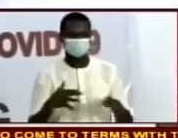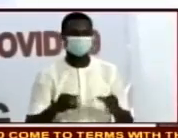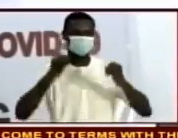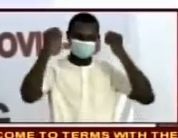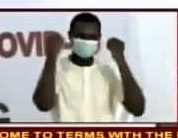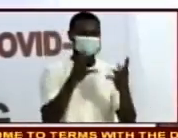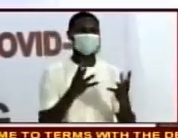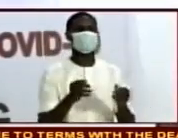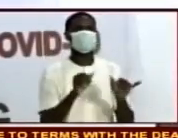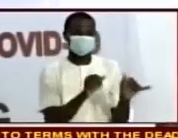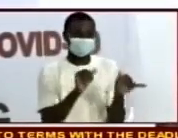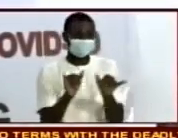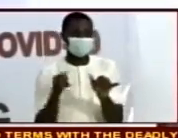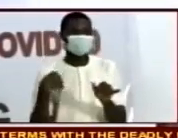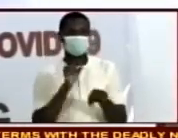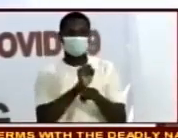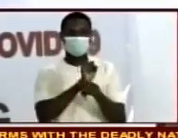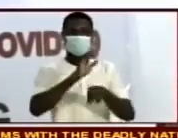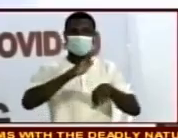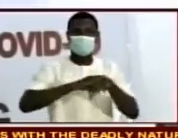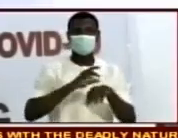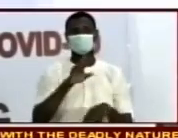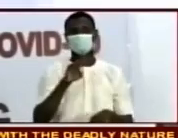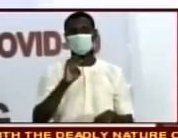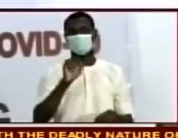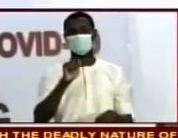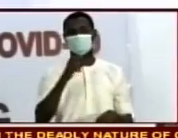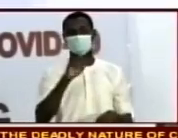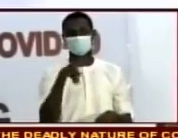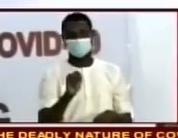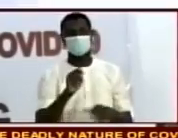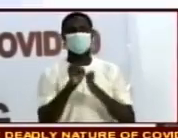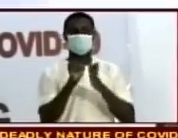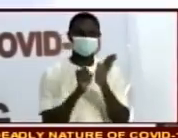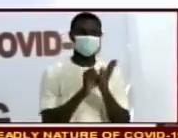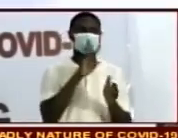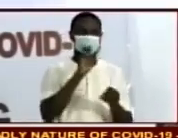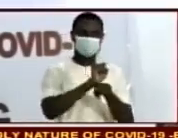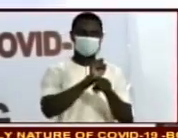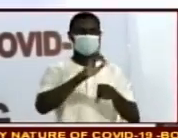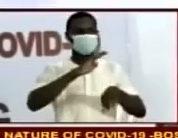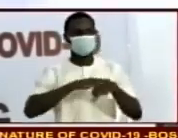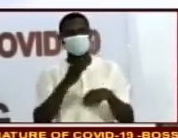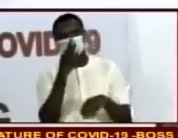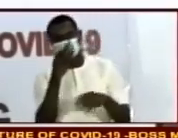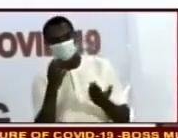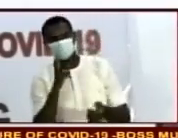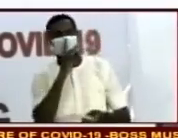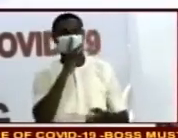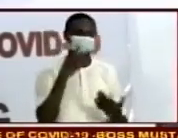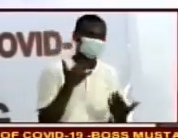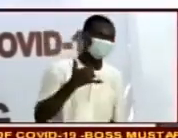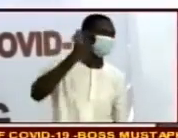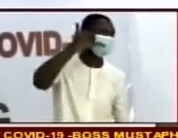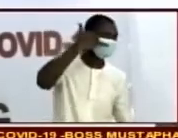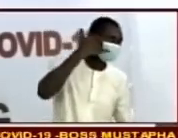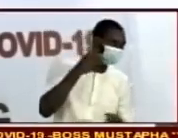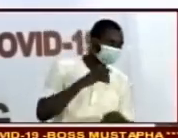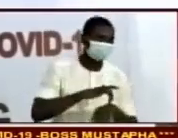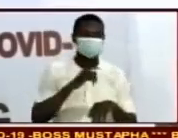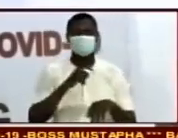for reagents, states are working on supply chain for drugs, for food, for water, for airtime. And I'm